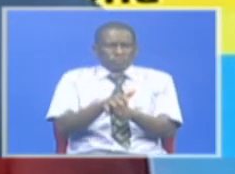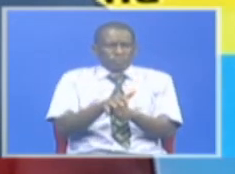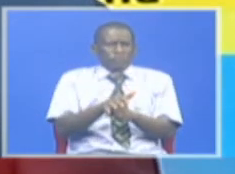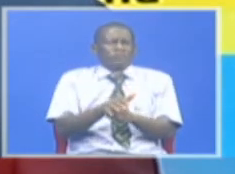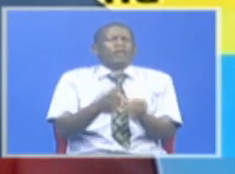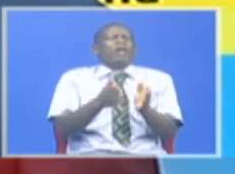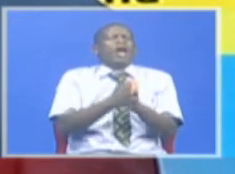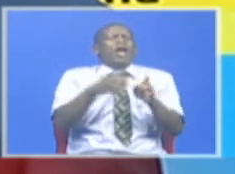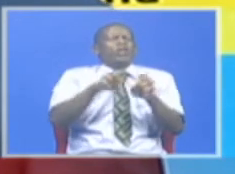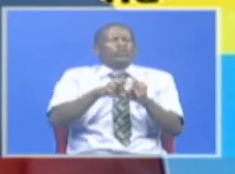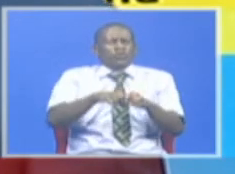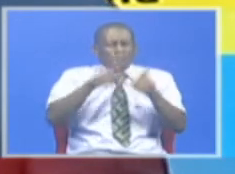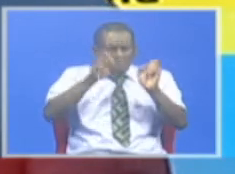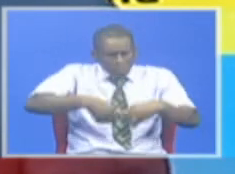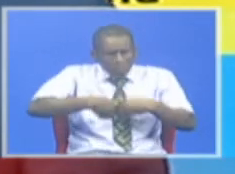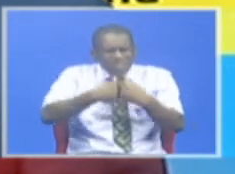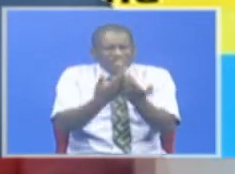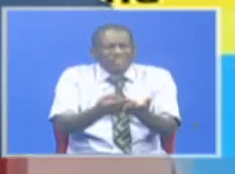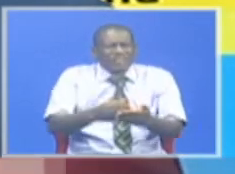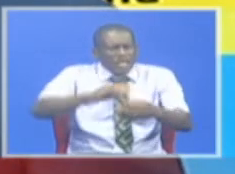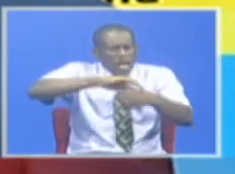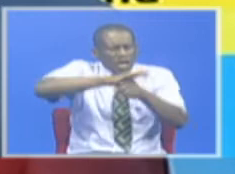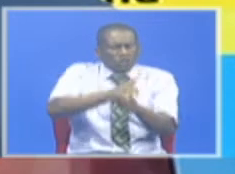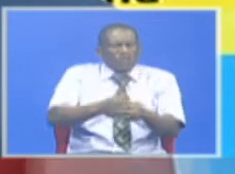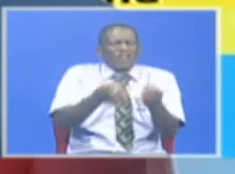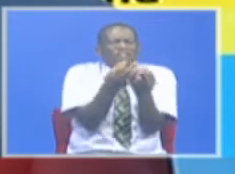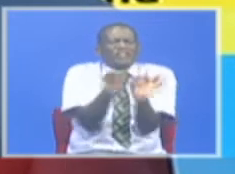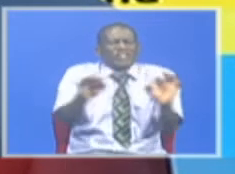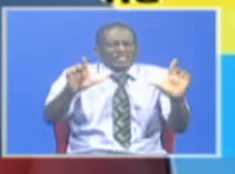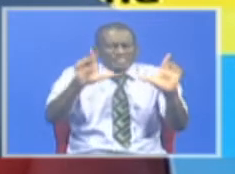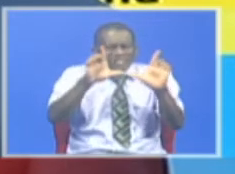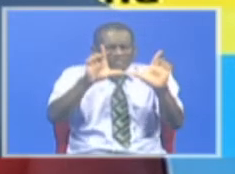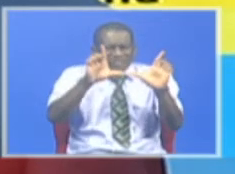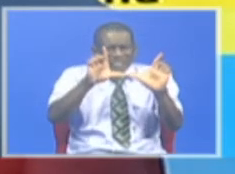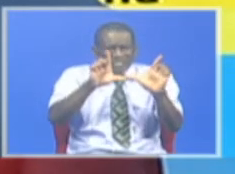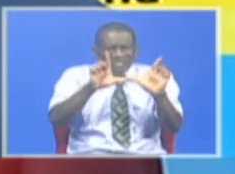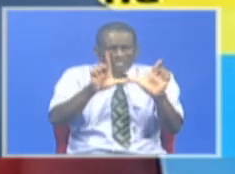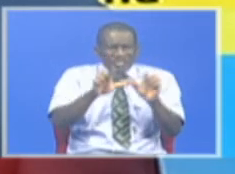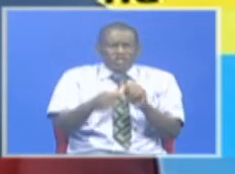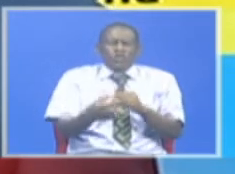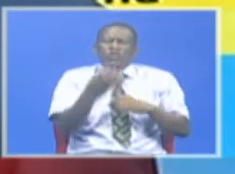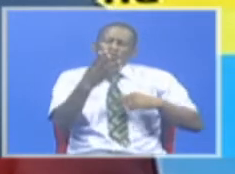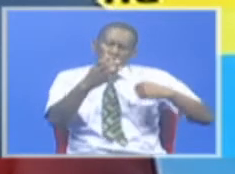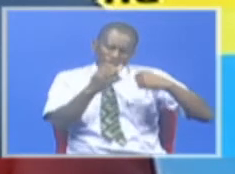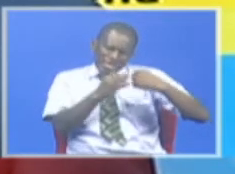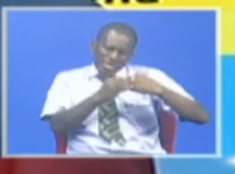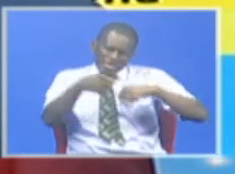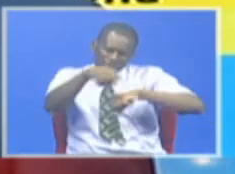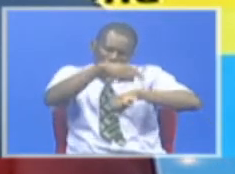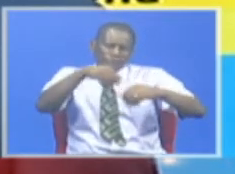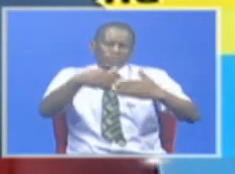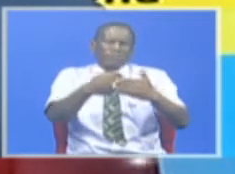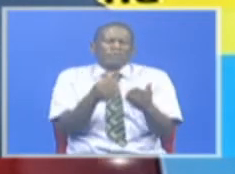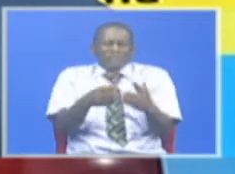and obtain a corona-free certificate at least 48 hours before